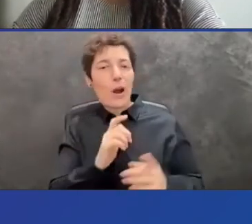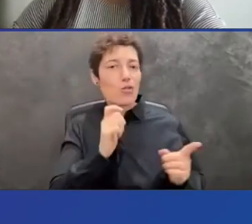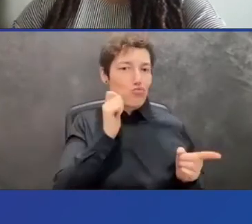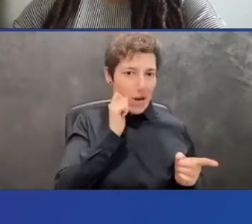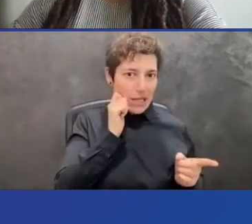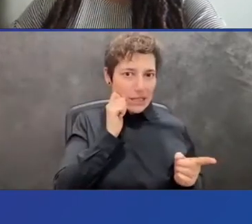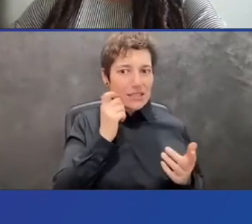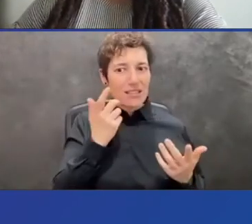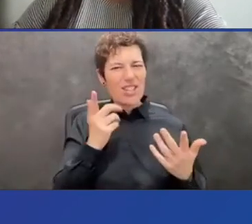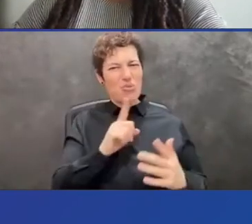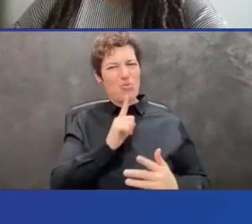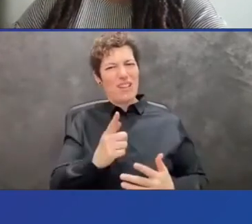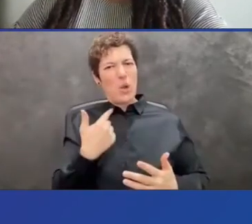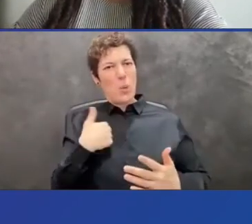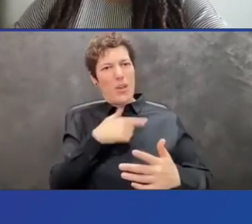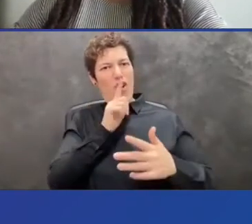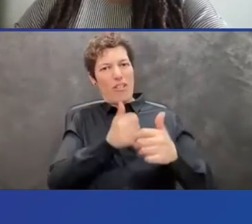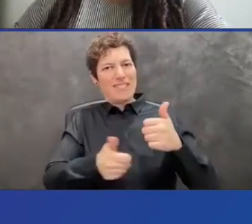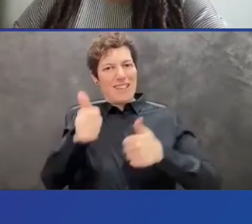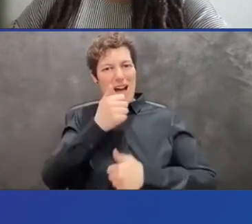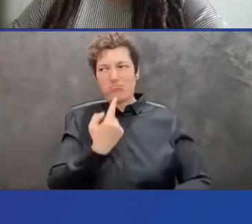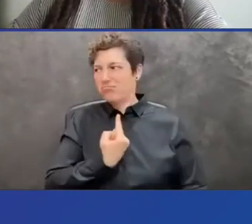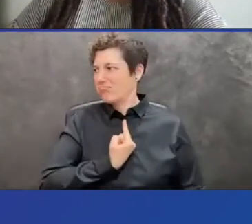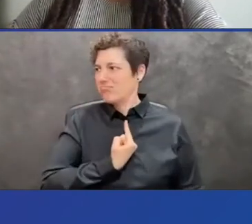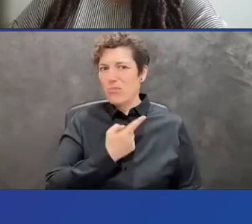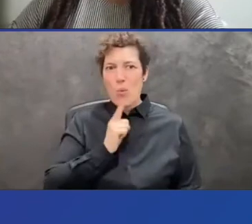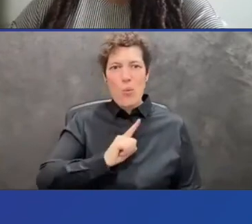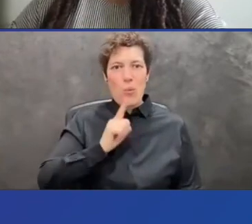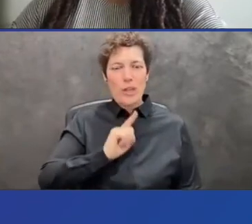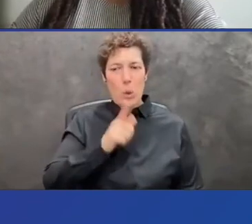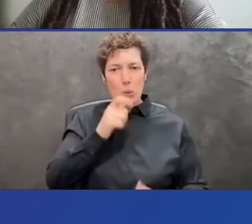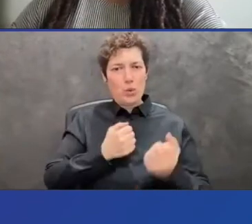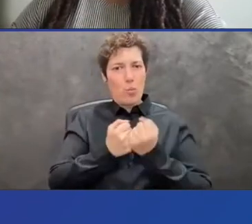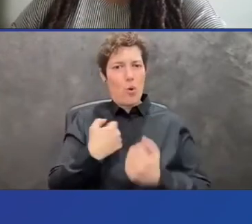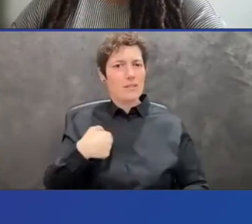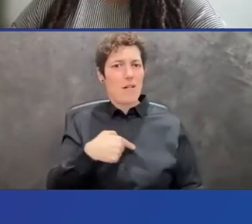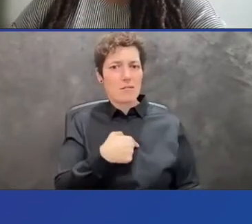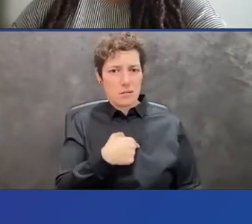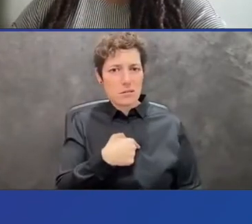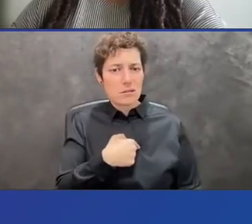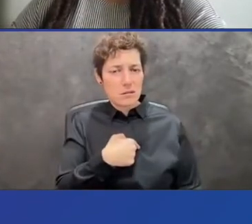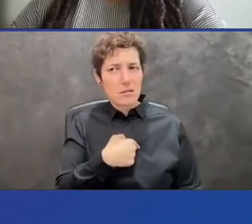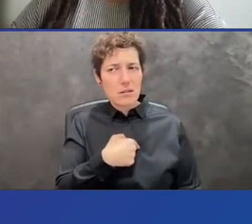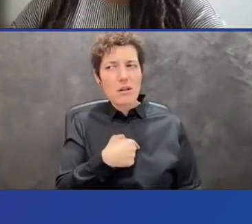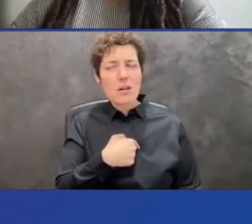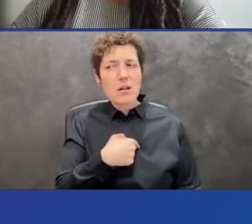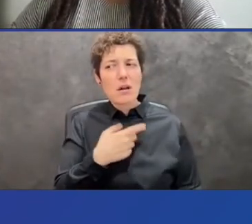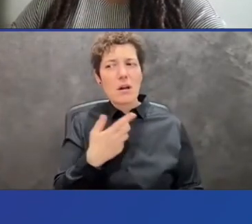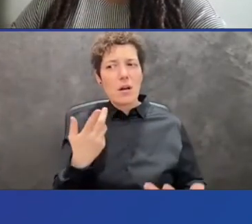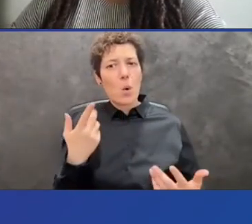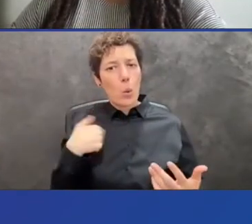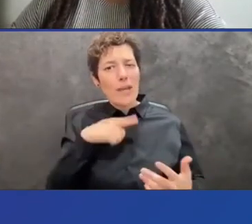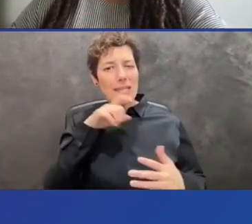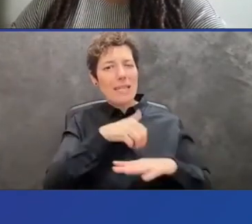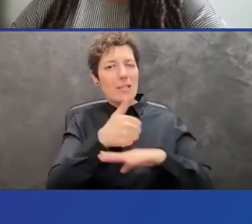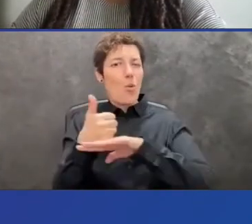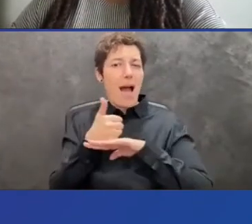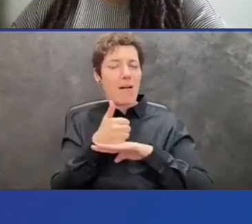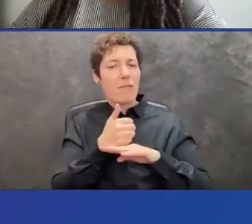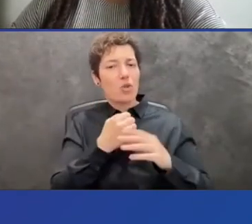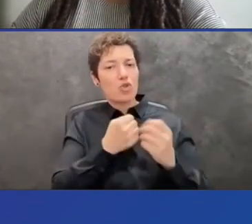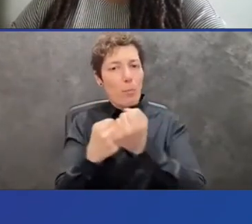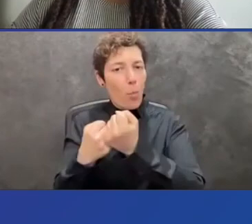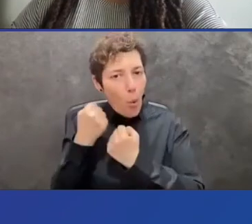have to take it from the top, we can take it from the middle of the book and everyone's like, I understand, is crucial. So having